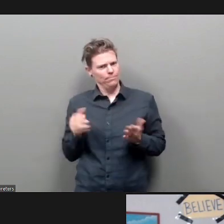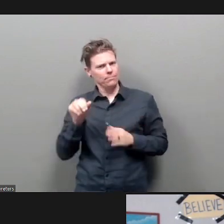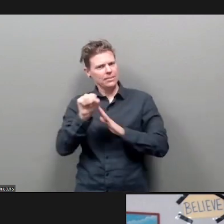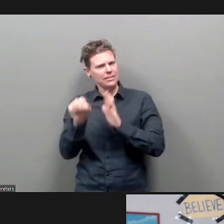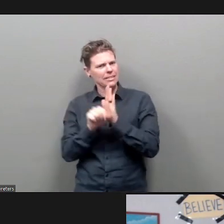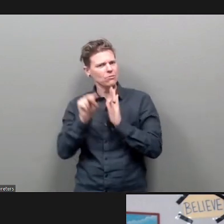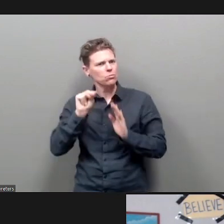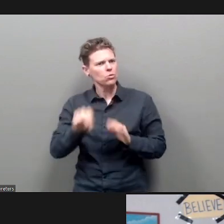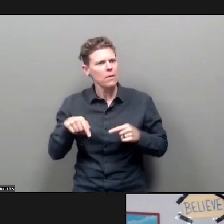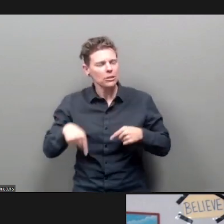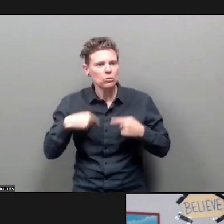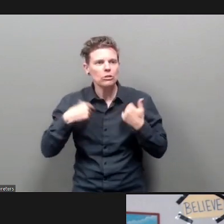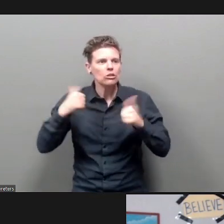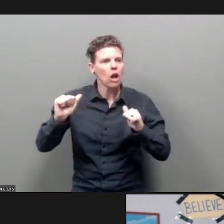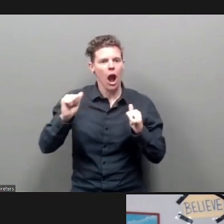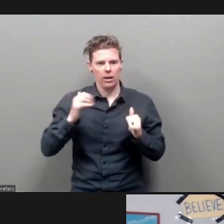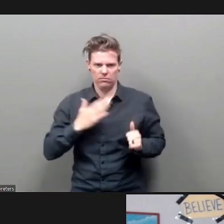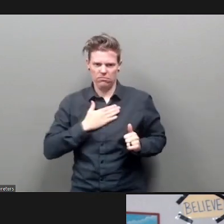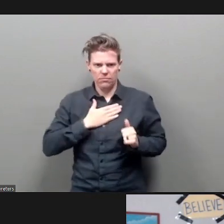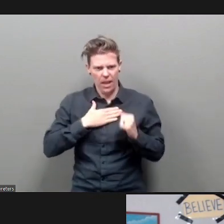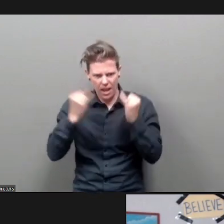to